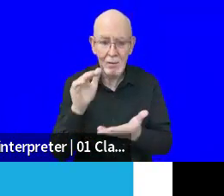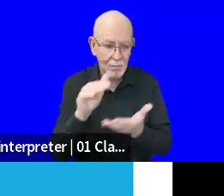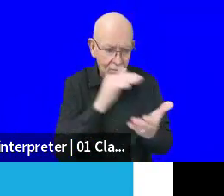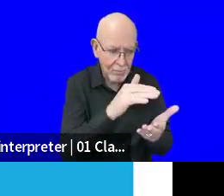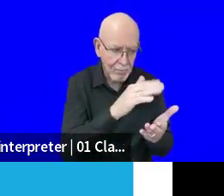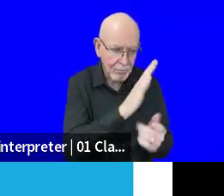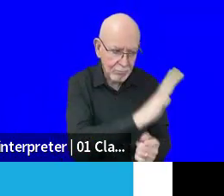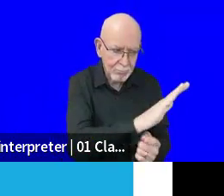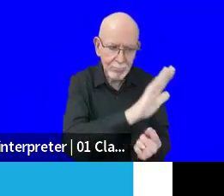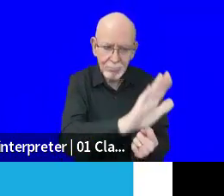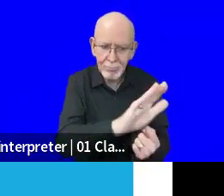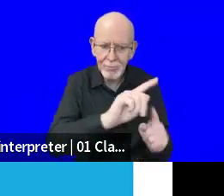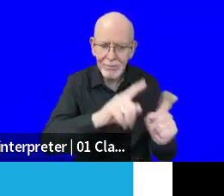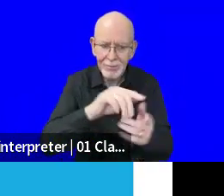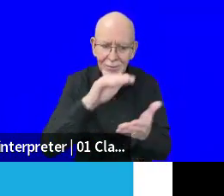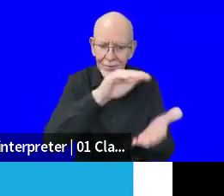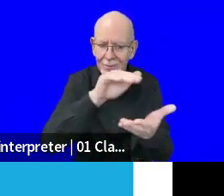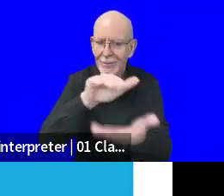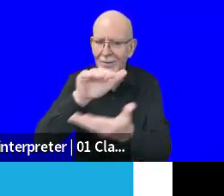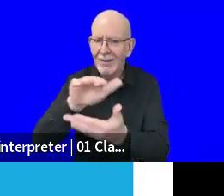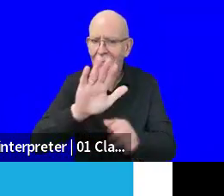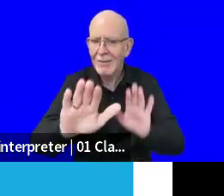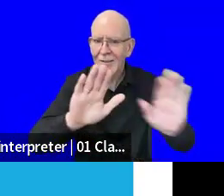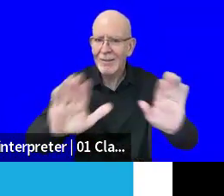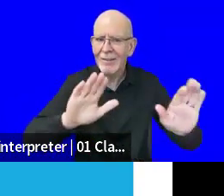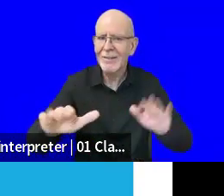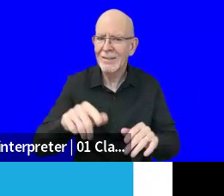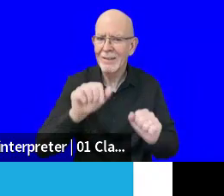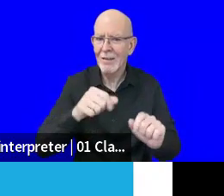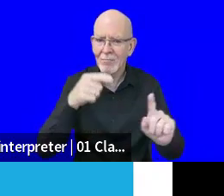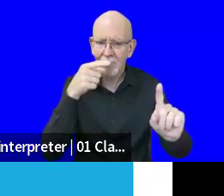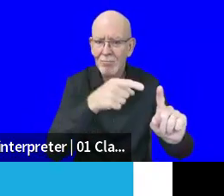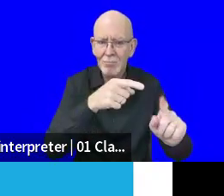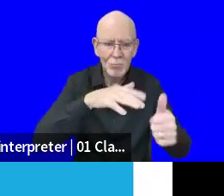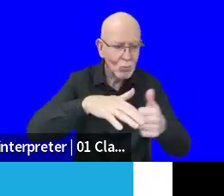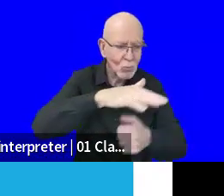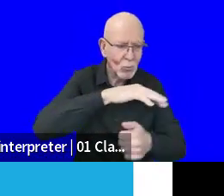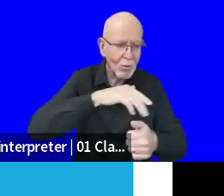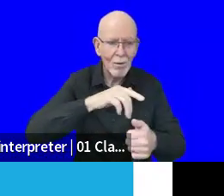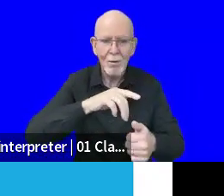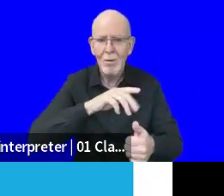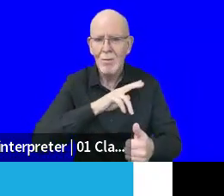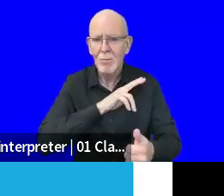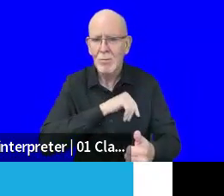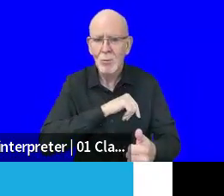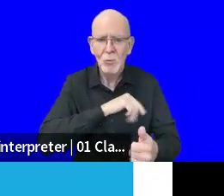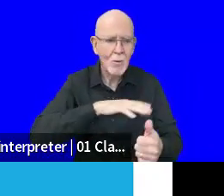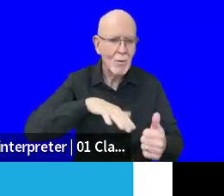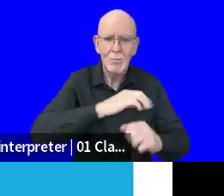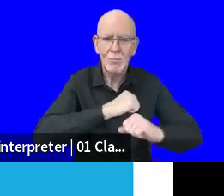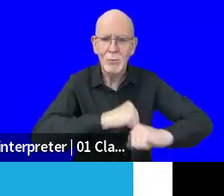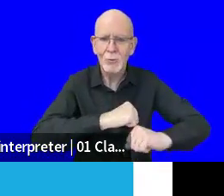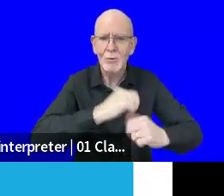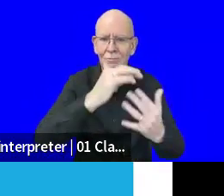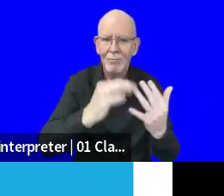the government is slowly to develop and expand support that are identified,